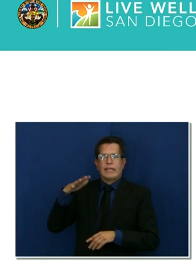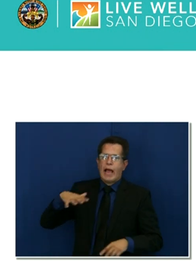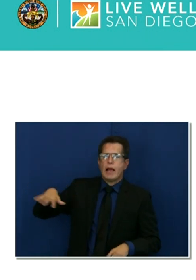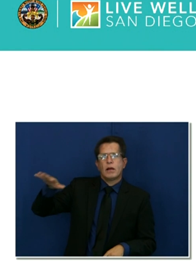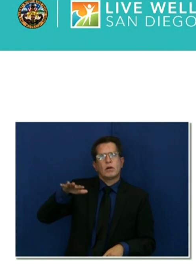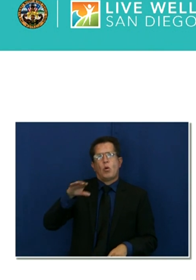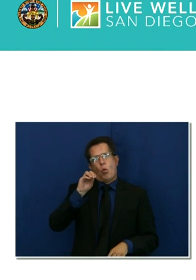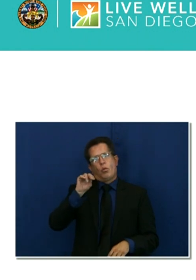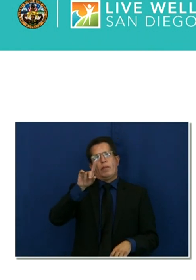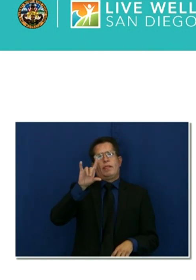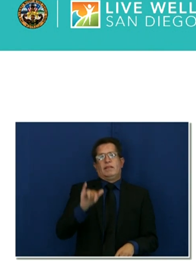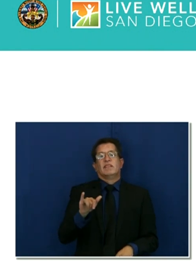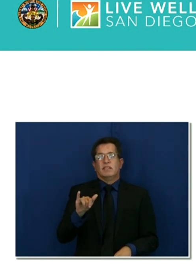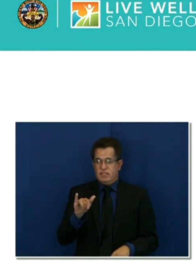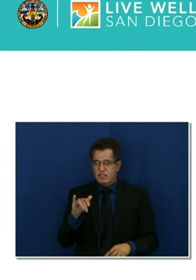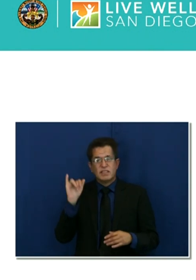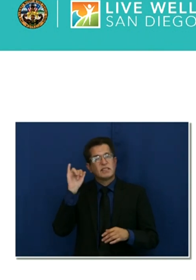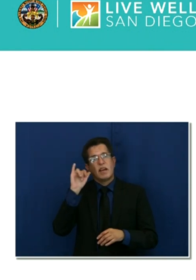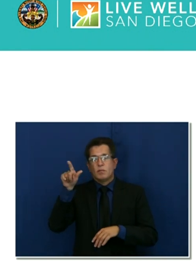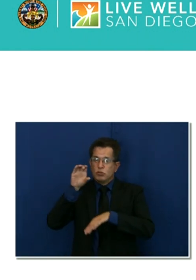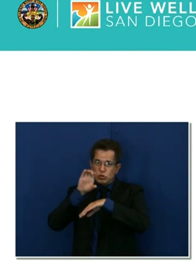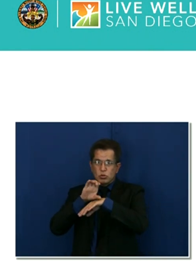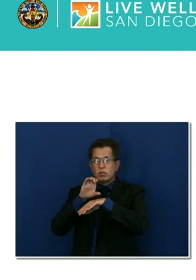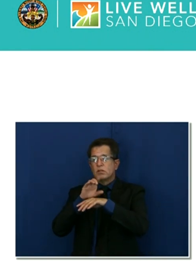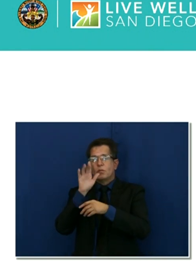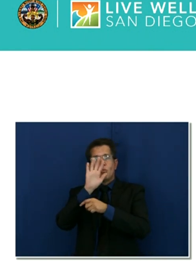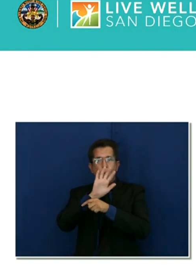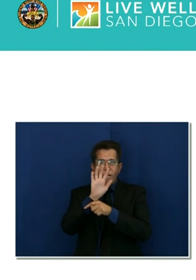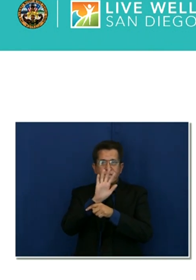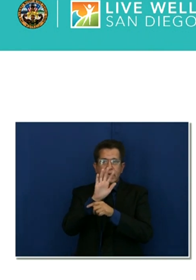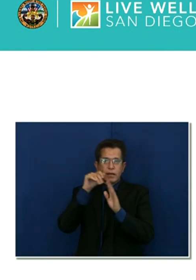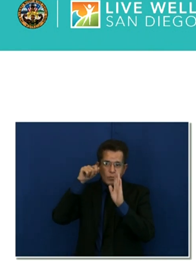same for places of worship, movie theaters.